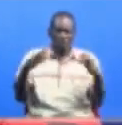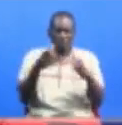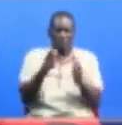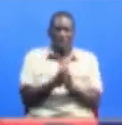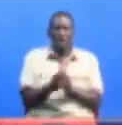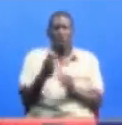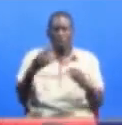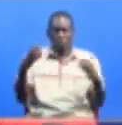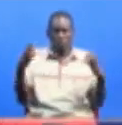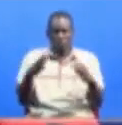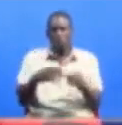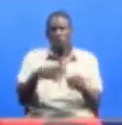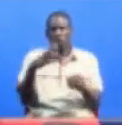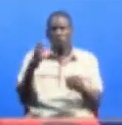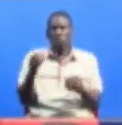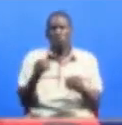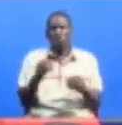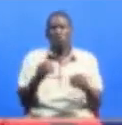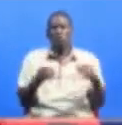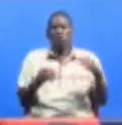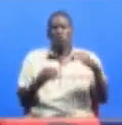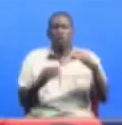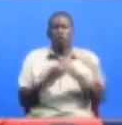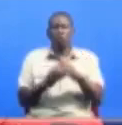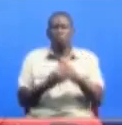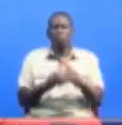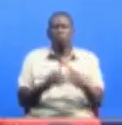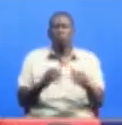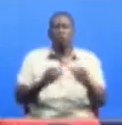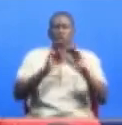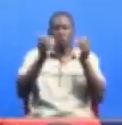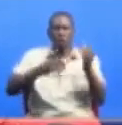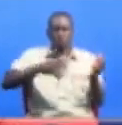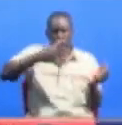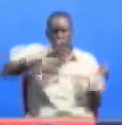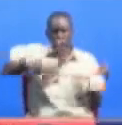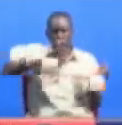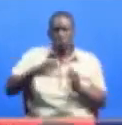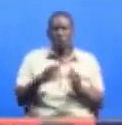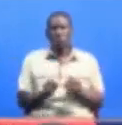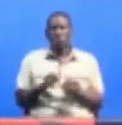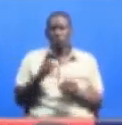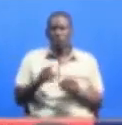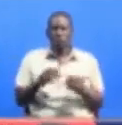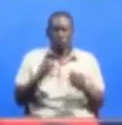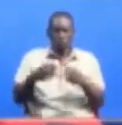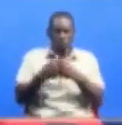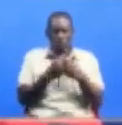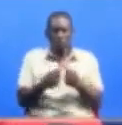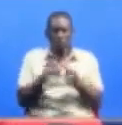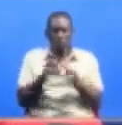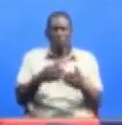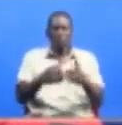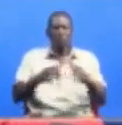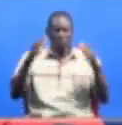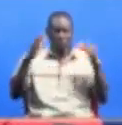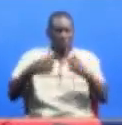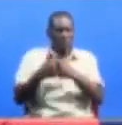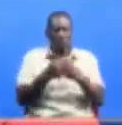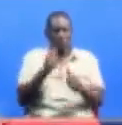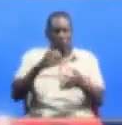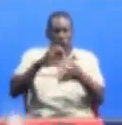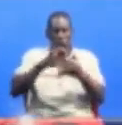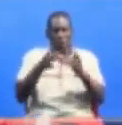wants to go to the circuit. So for us, you know, this is the big challenge before the biggest challenge, which is the Olympics, and we'll give